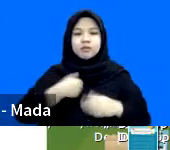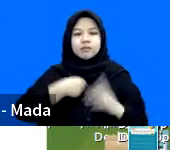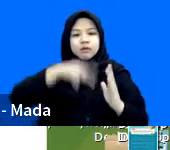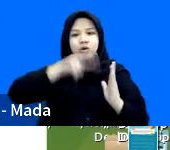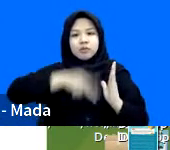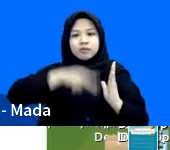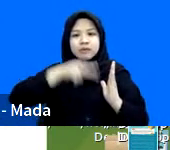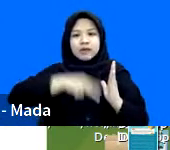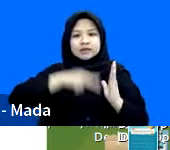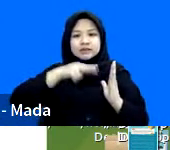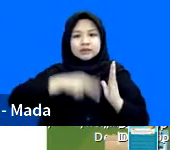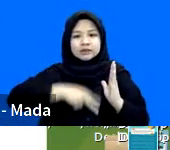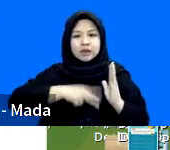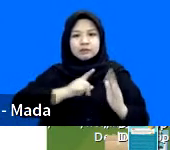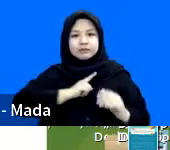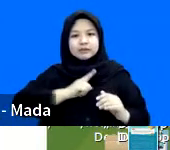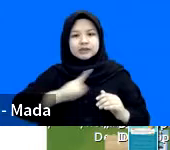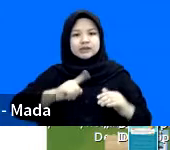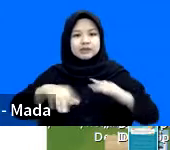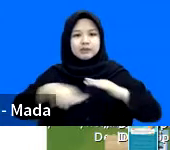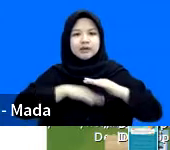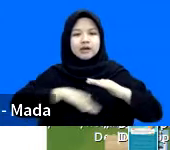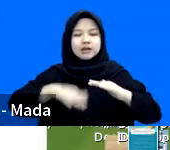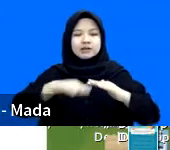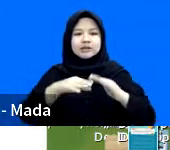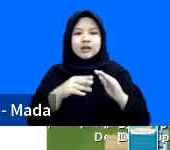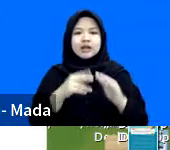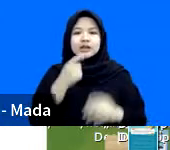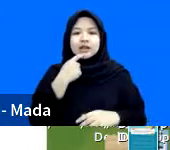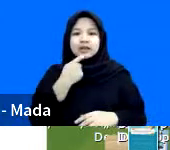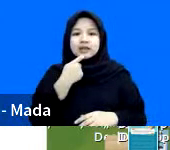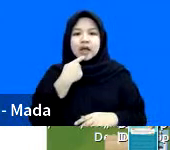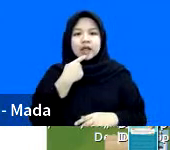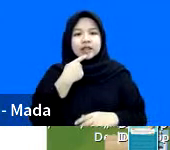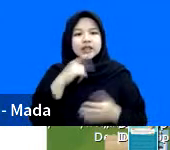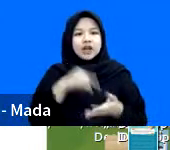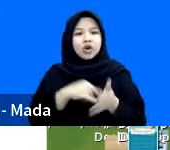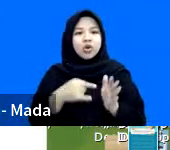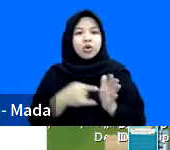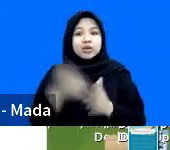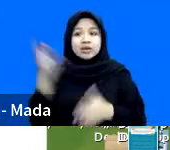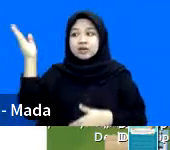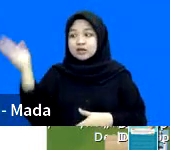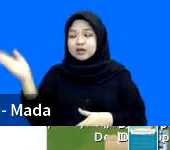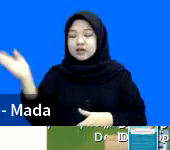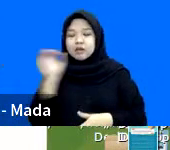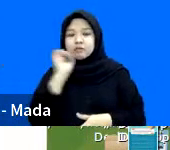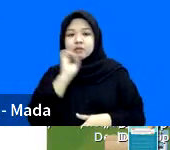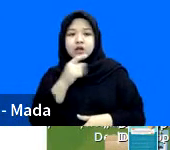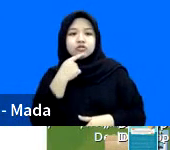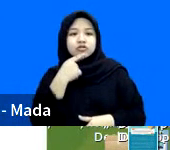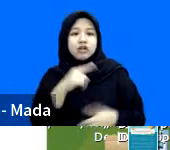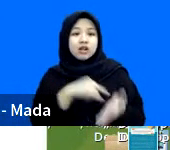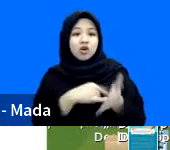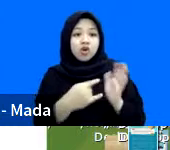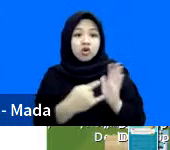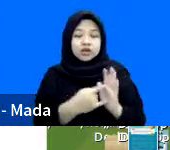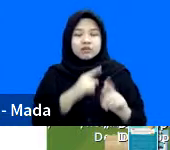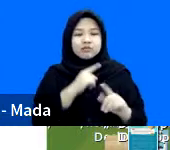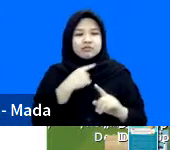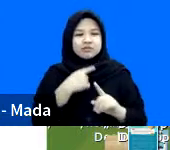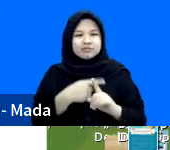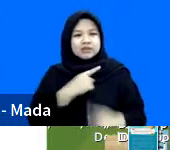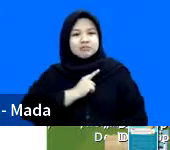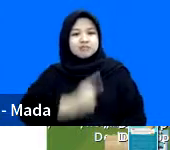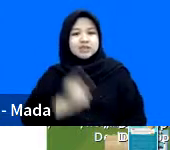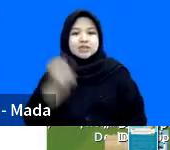Basic Principles of Technology. And he was talking about technology, not only digital technology, but his principles apply to digital technology as well. The name is